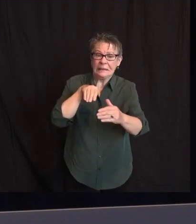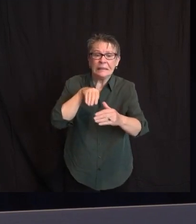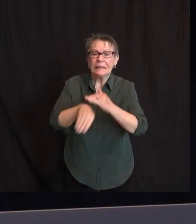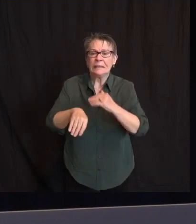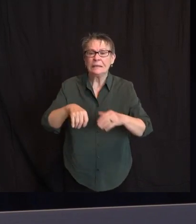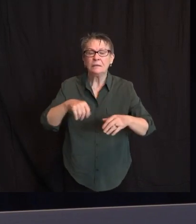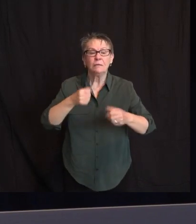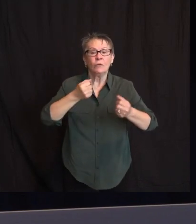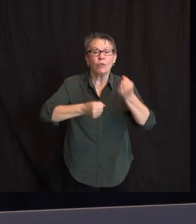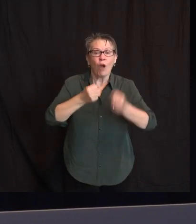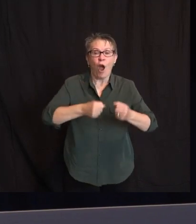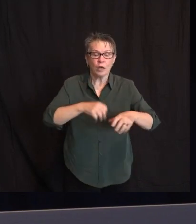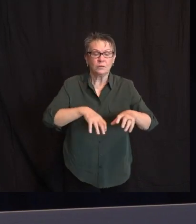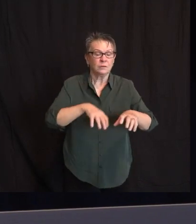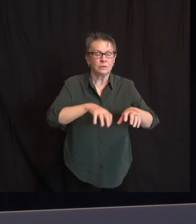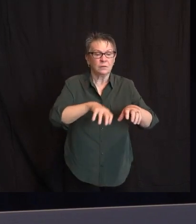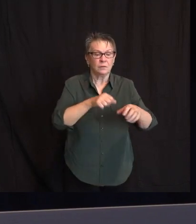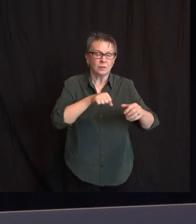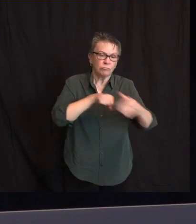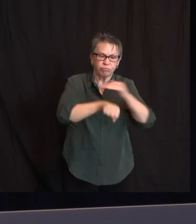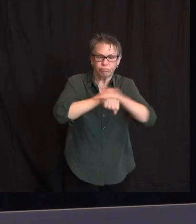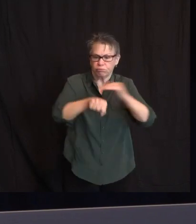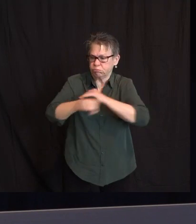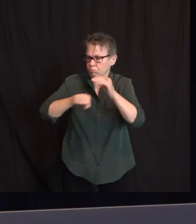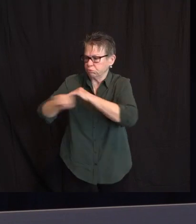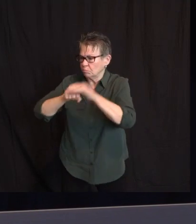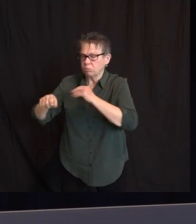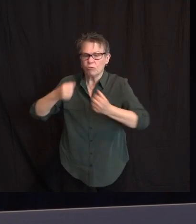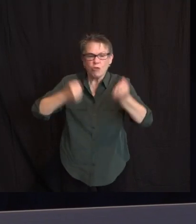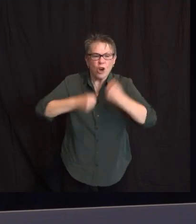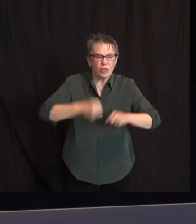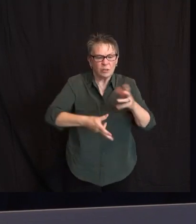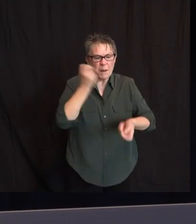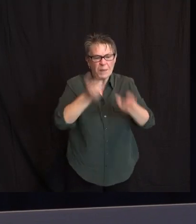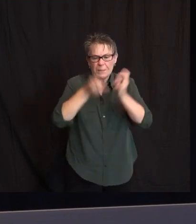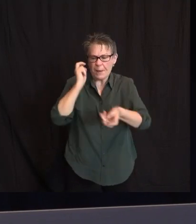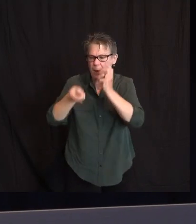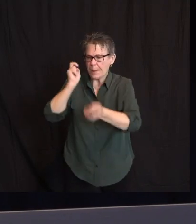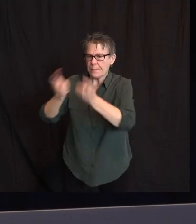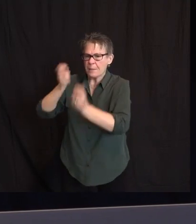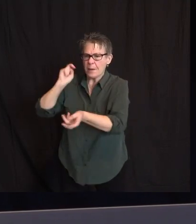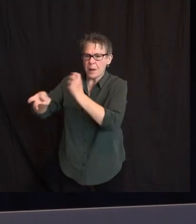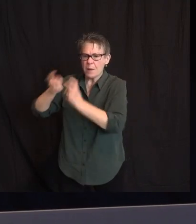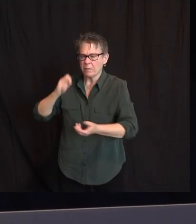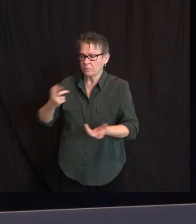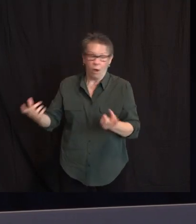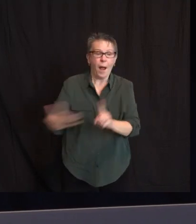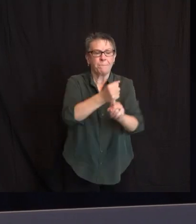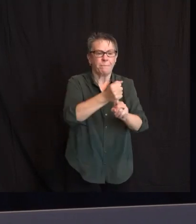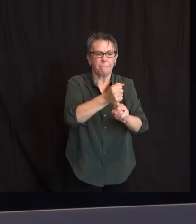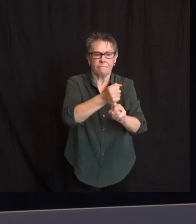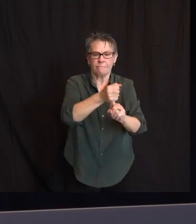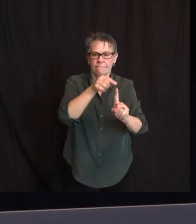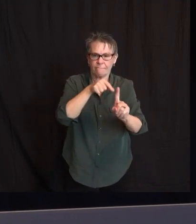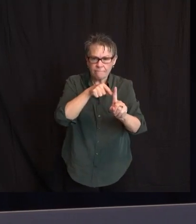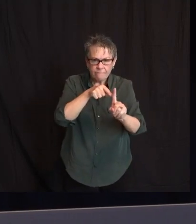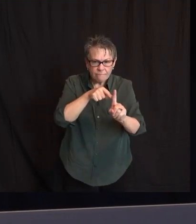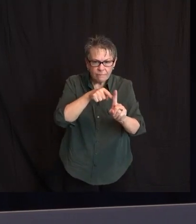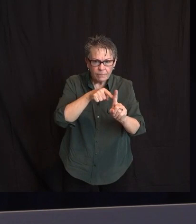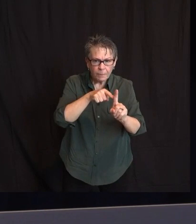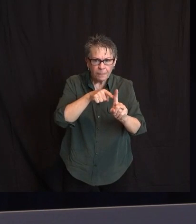final restraining order was arrested for that, in addition to try to avoid arrest by threatening to have